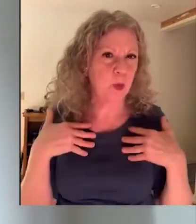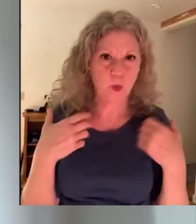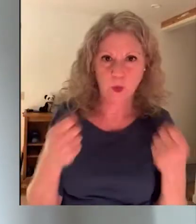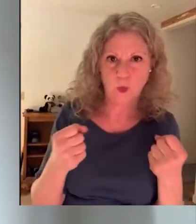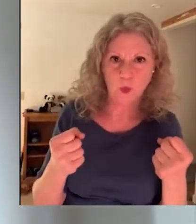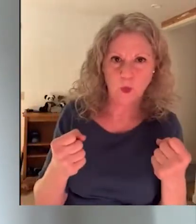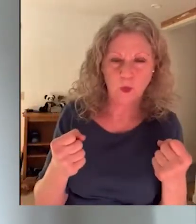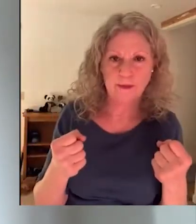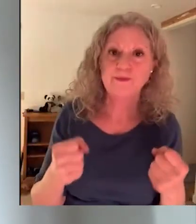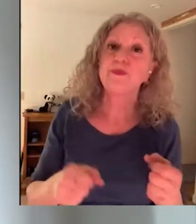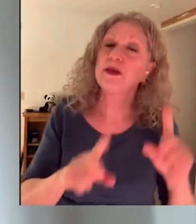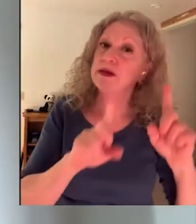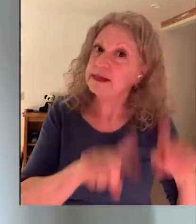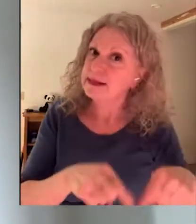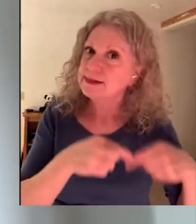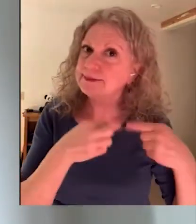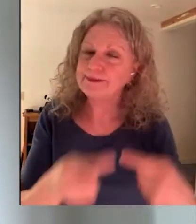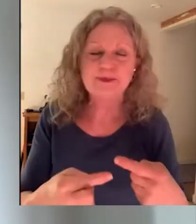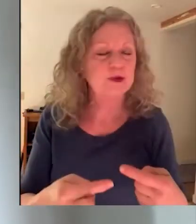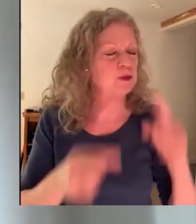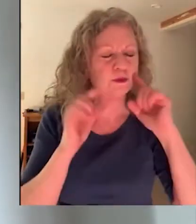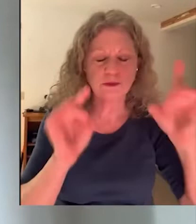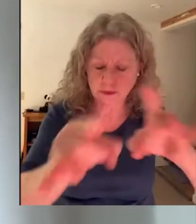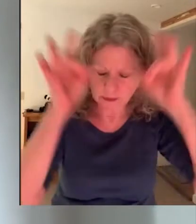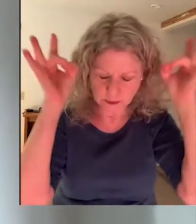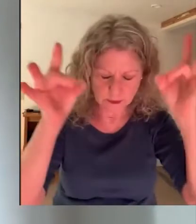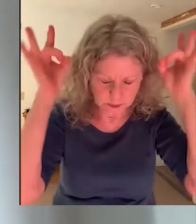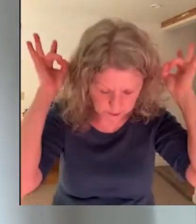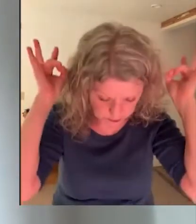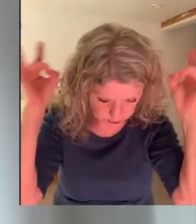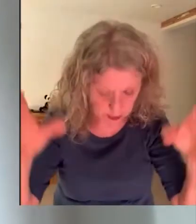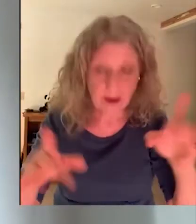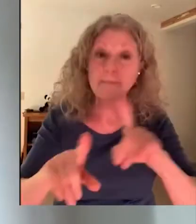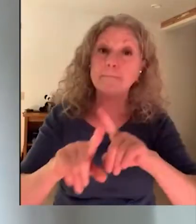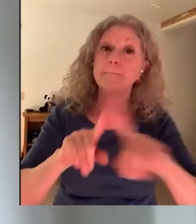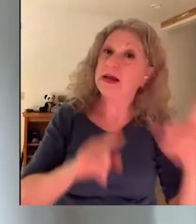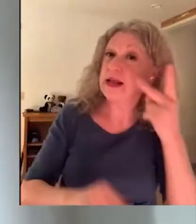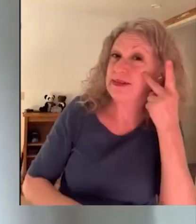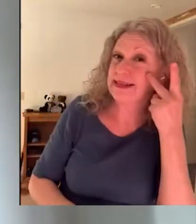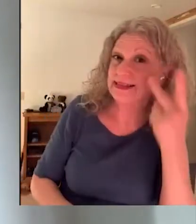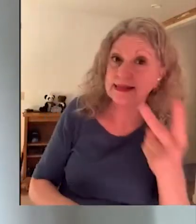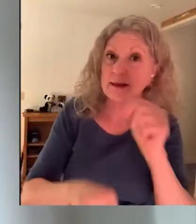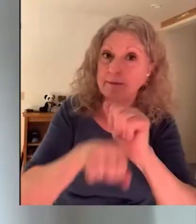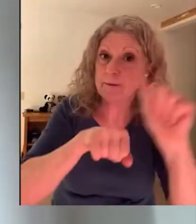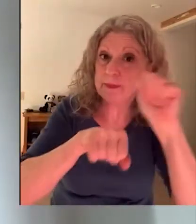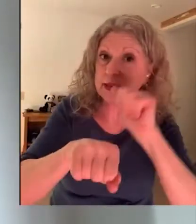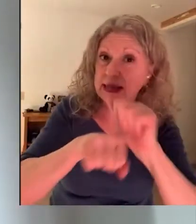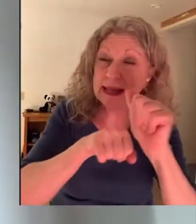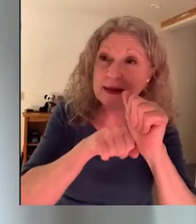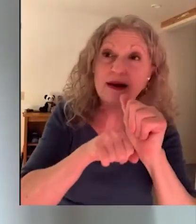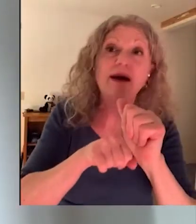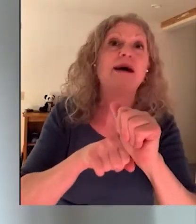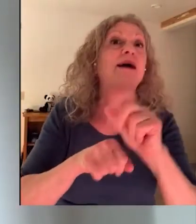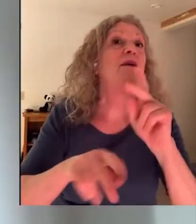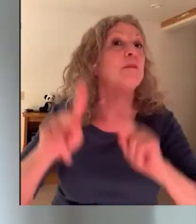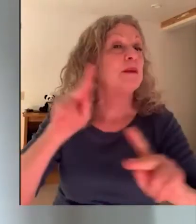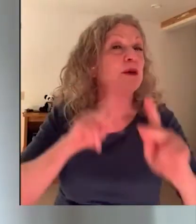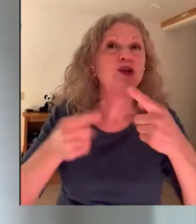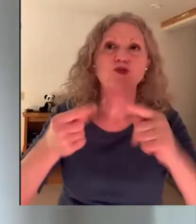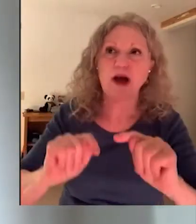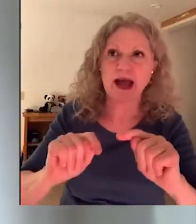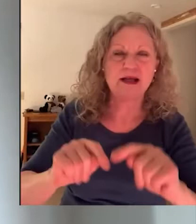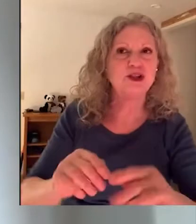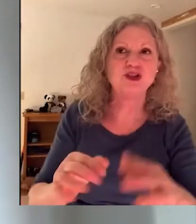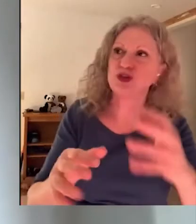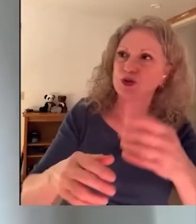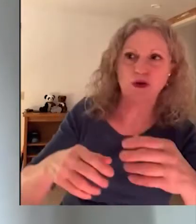This last year has been devastating, yet I have seen people working to tear down boundaries and seek our